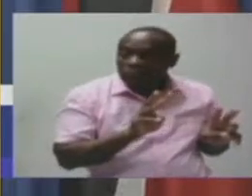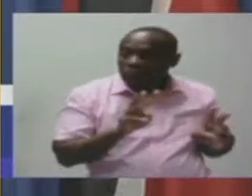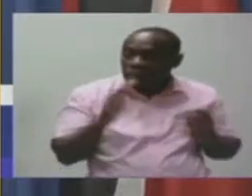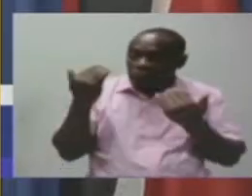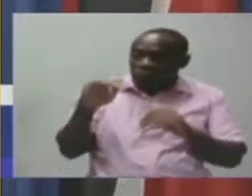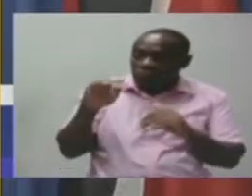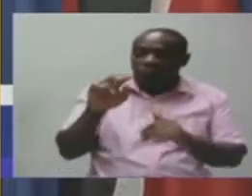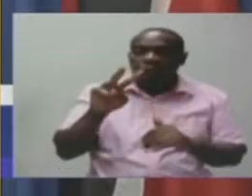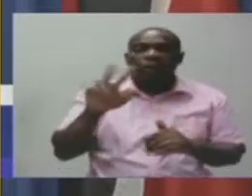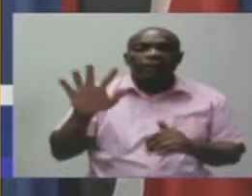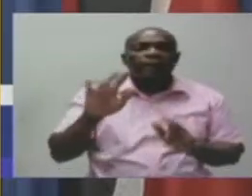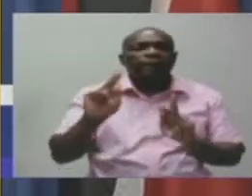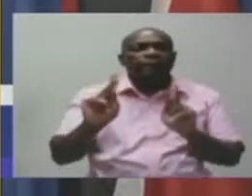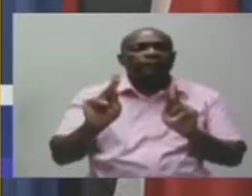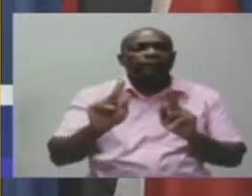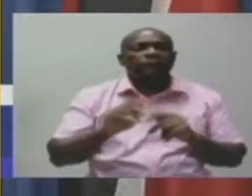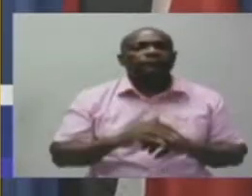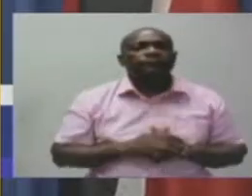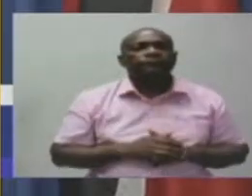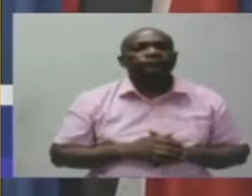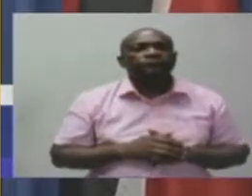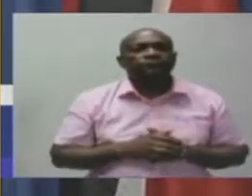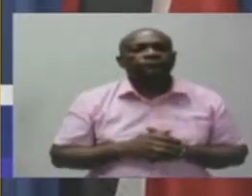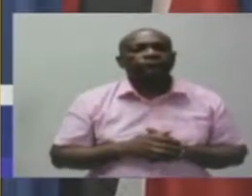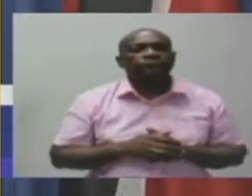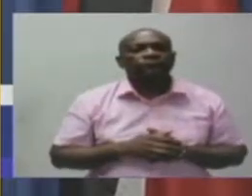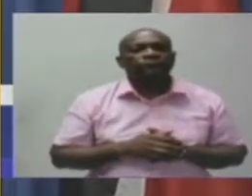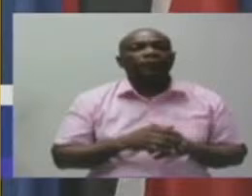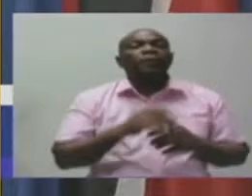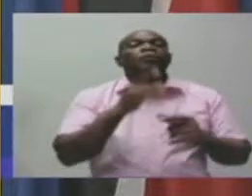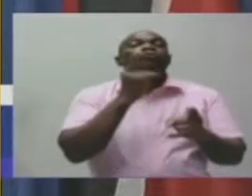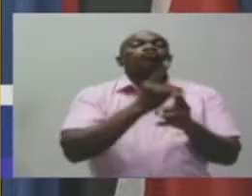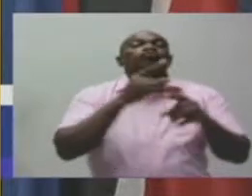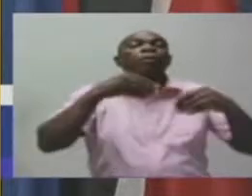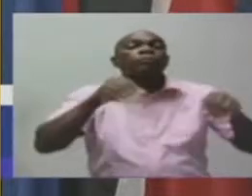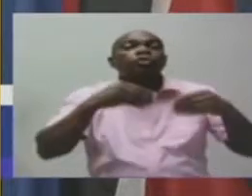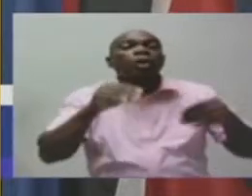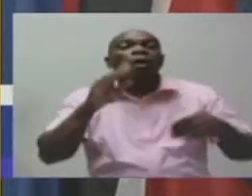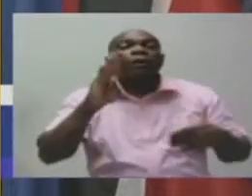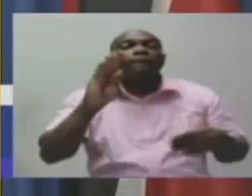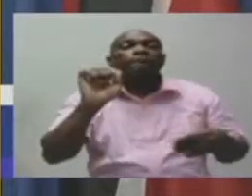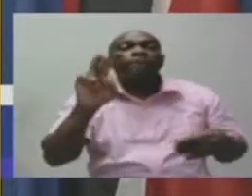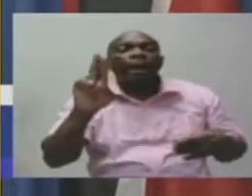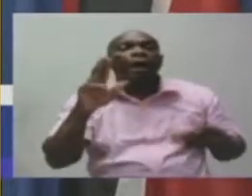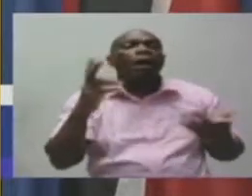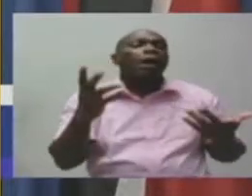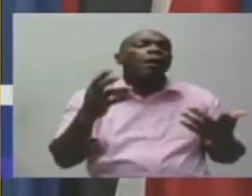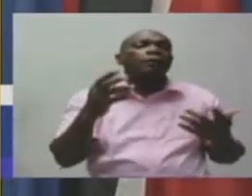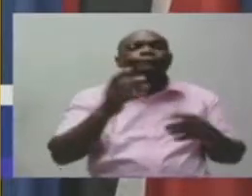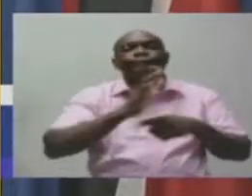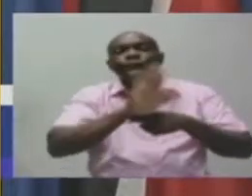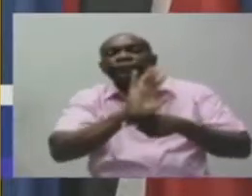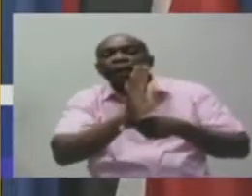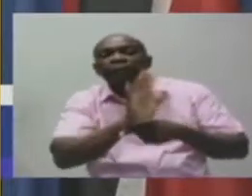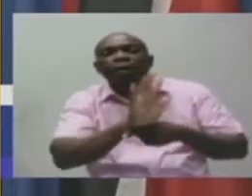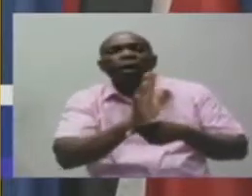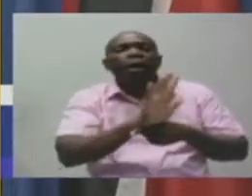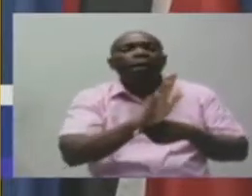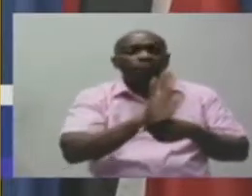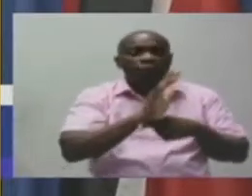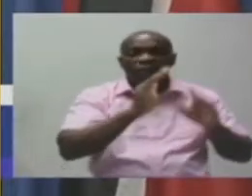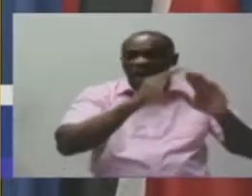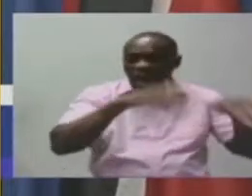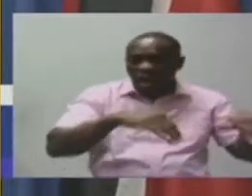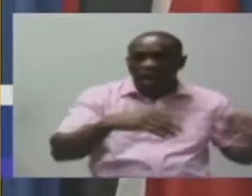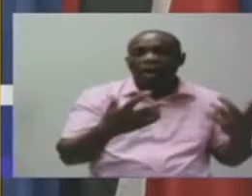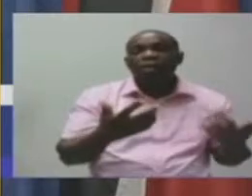Bars and restaurants and cinemas would operate their full service as they're going now and continue at 50%